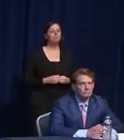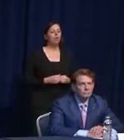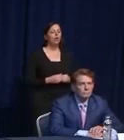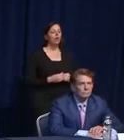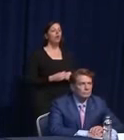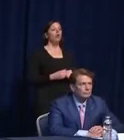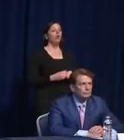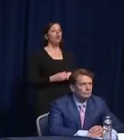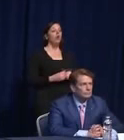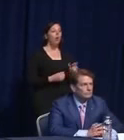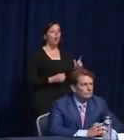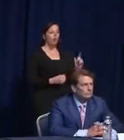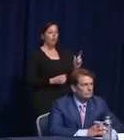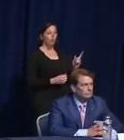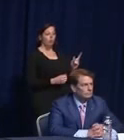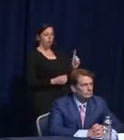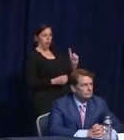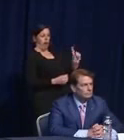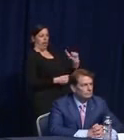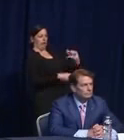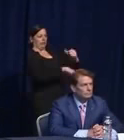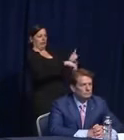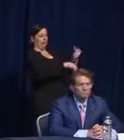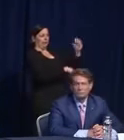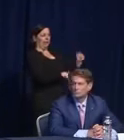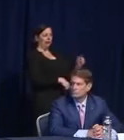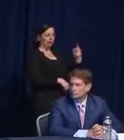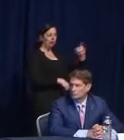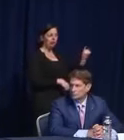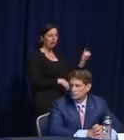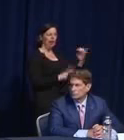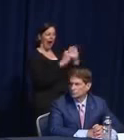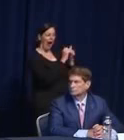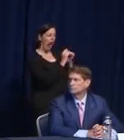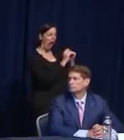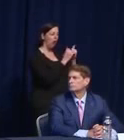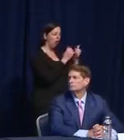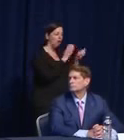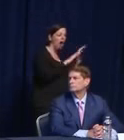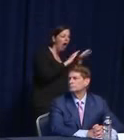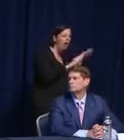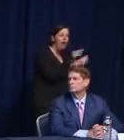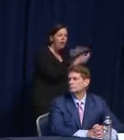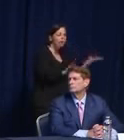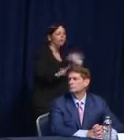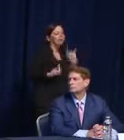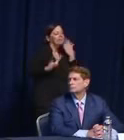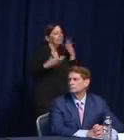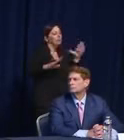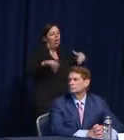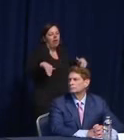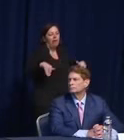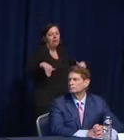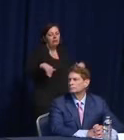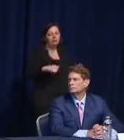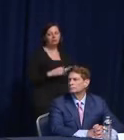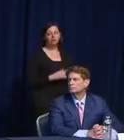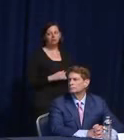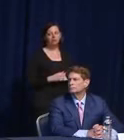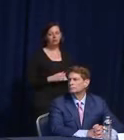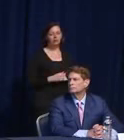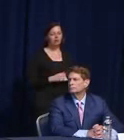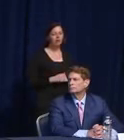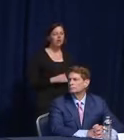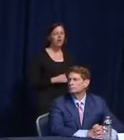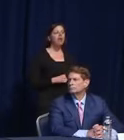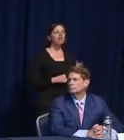the details of what it will look like in South Jersey. I don't think it's unique to them that getting access to swabs,